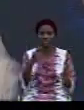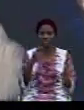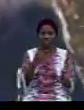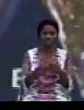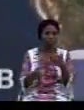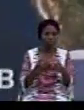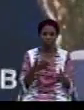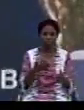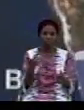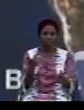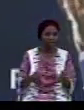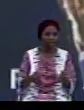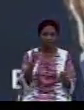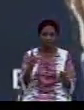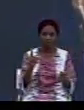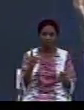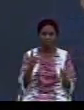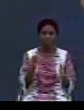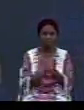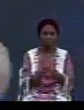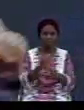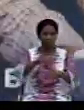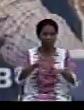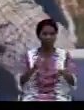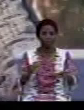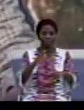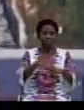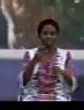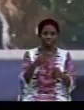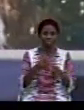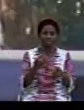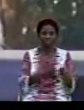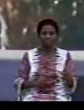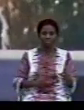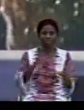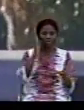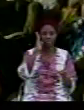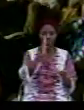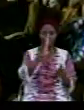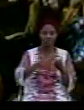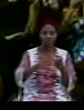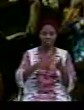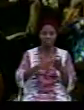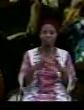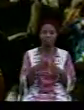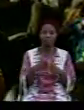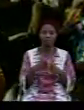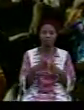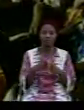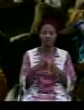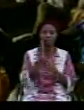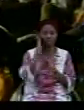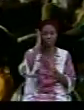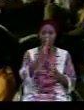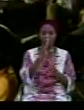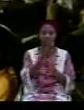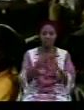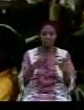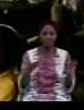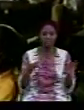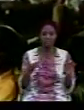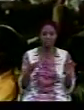Whosoever shall call on the name of the Lord shall be forgiven, shall be free.